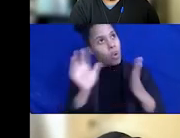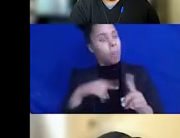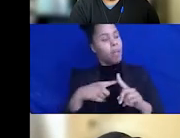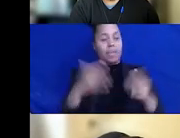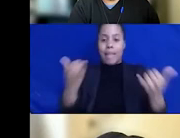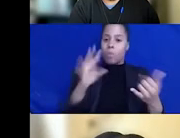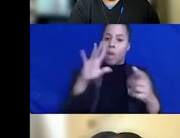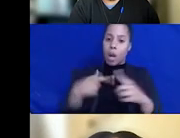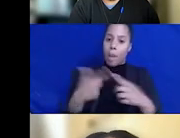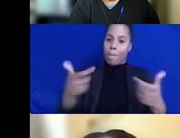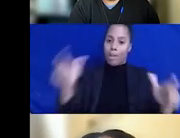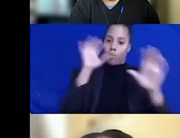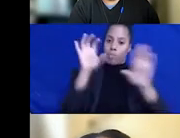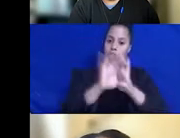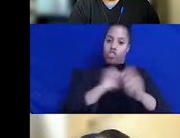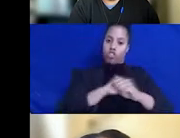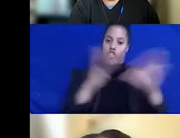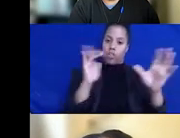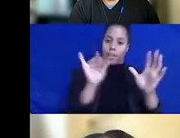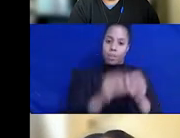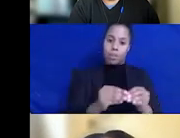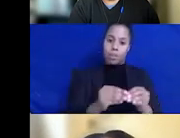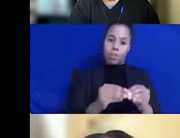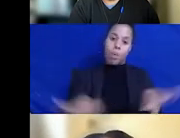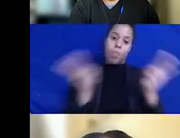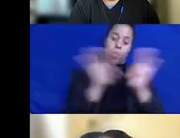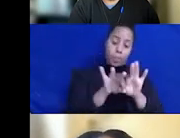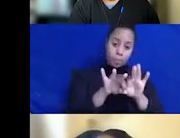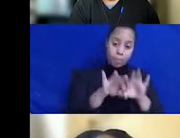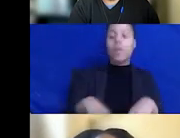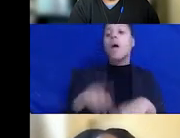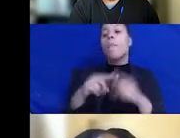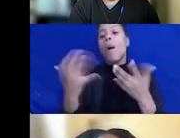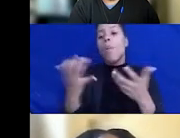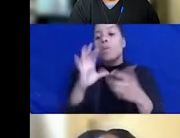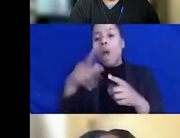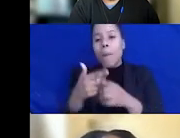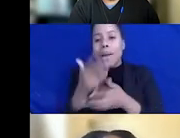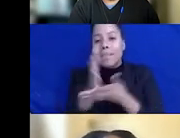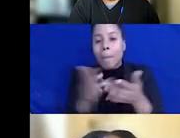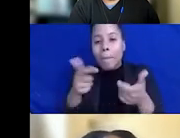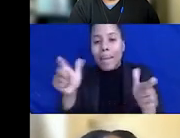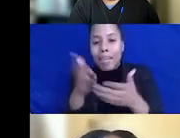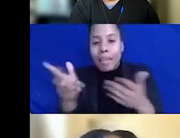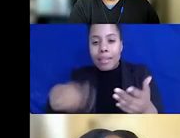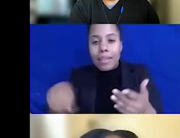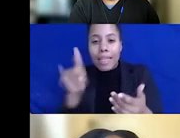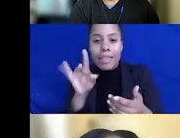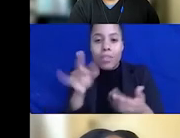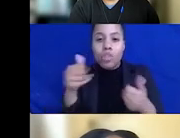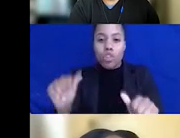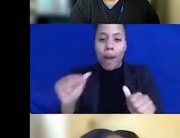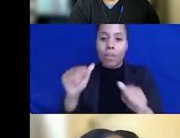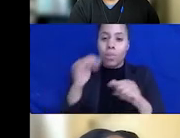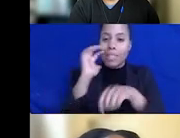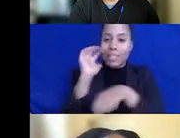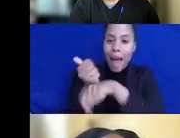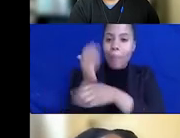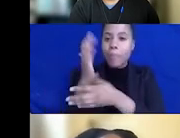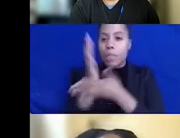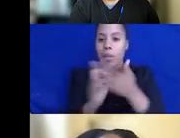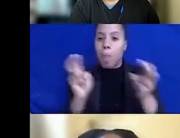think that's more important. But I want to talk about some of the big things that they did to try to establish some checks and balances over these